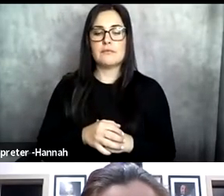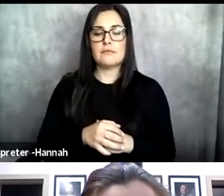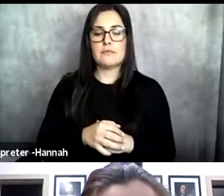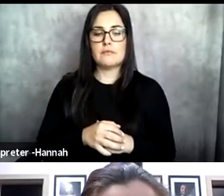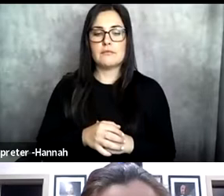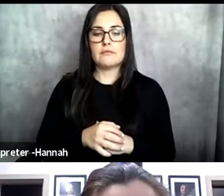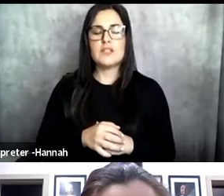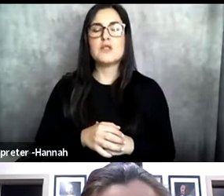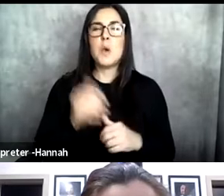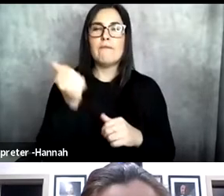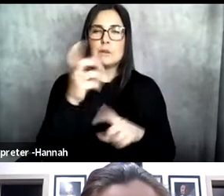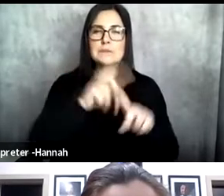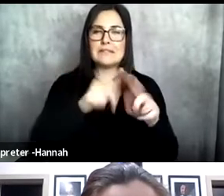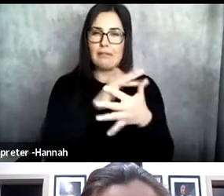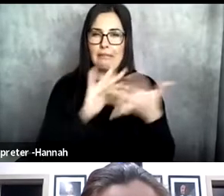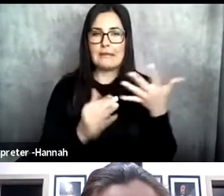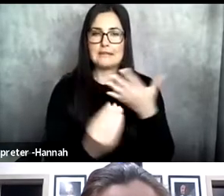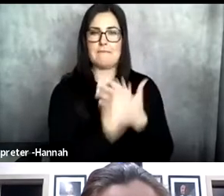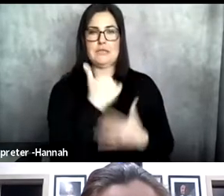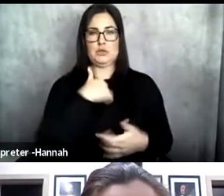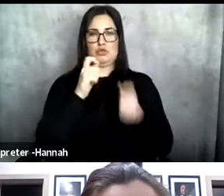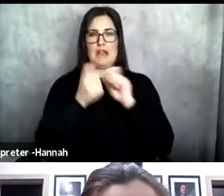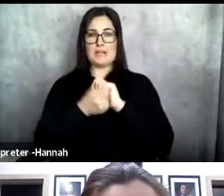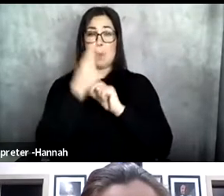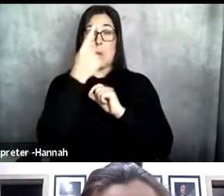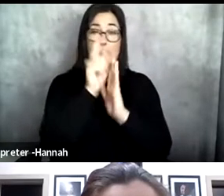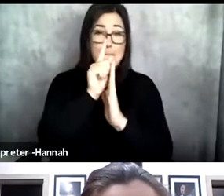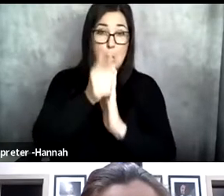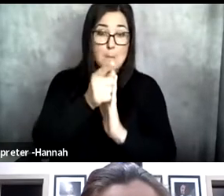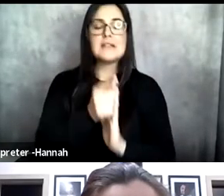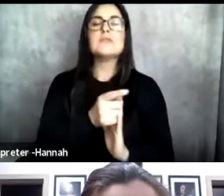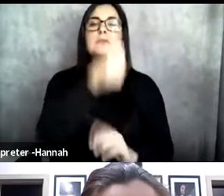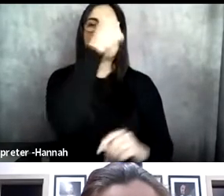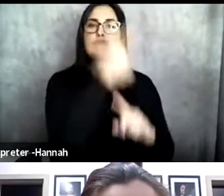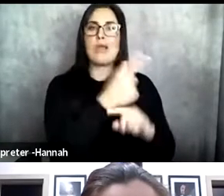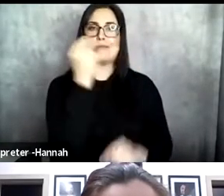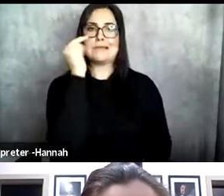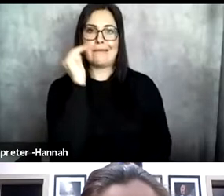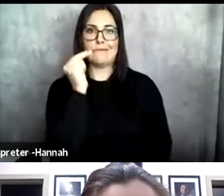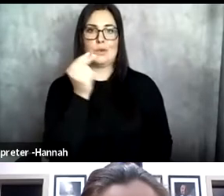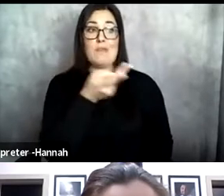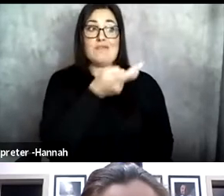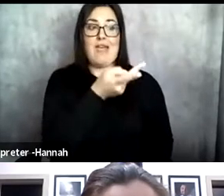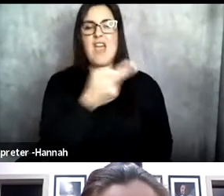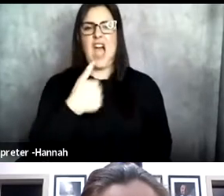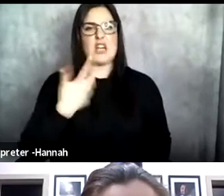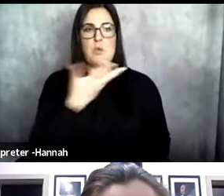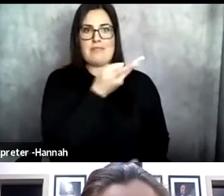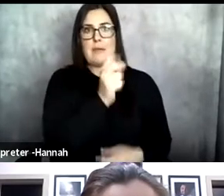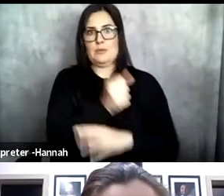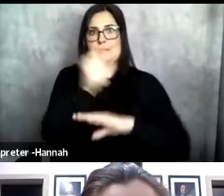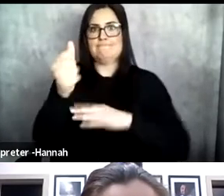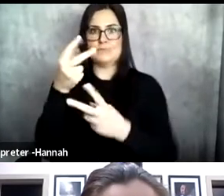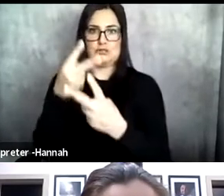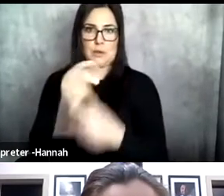that made me change. But like if there was something like that was pivotal, then it had to be my little brother and my nephew, and not wanting them to get caught up in that system and that